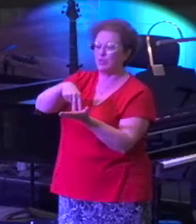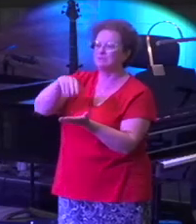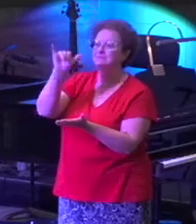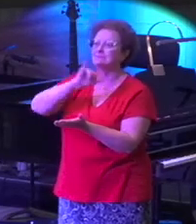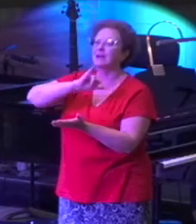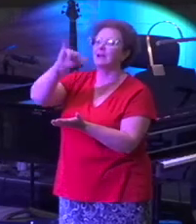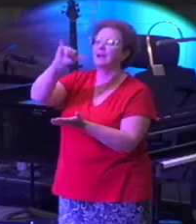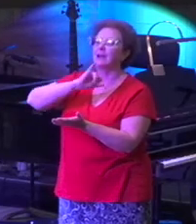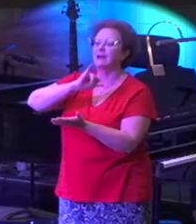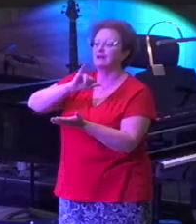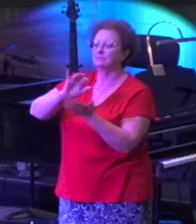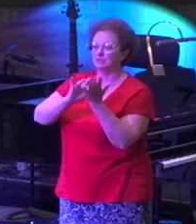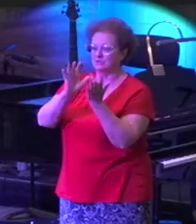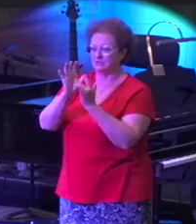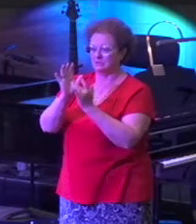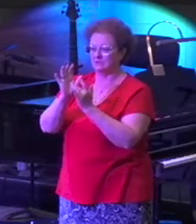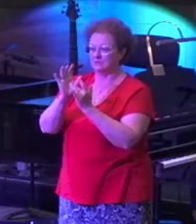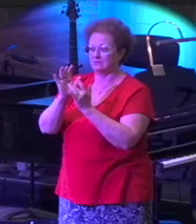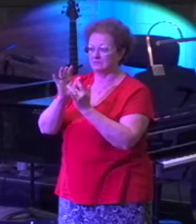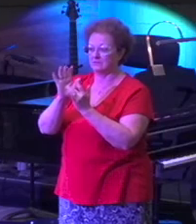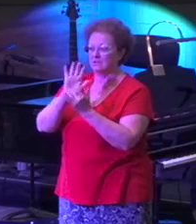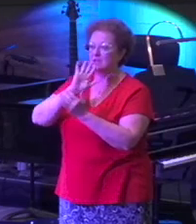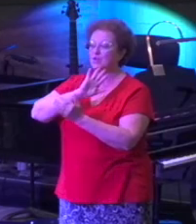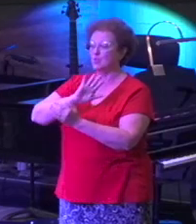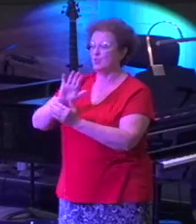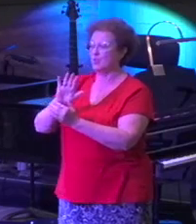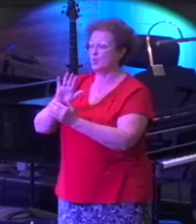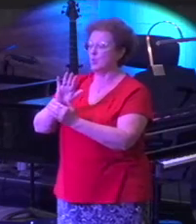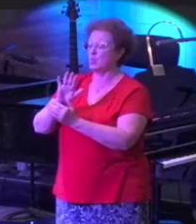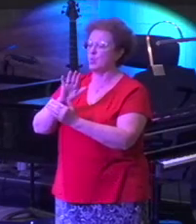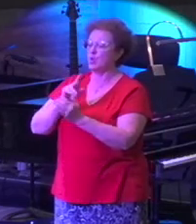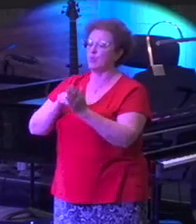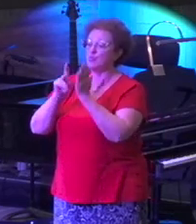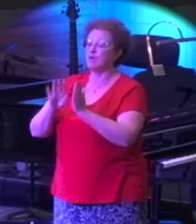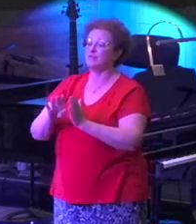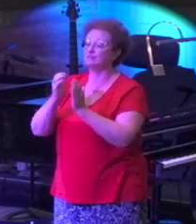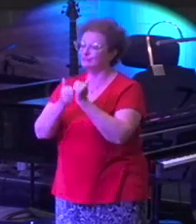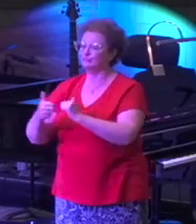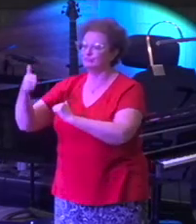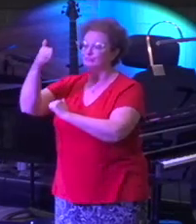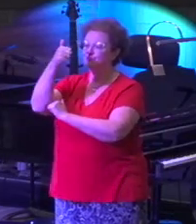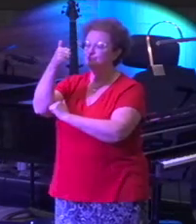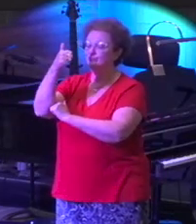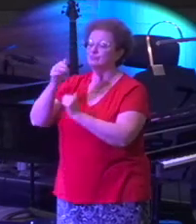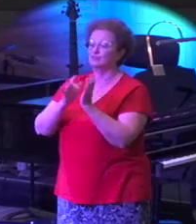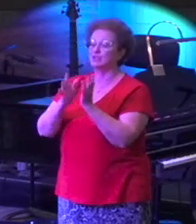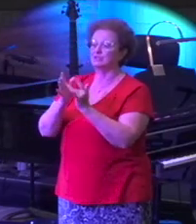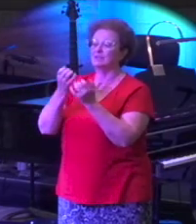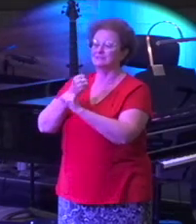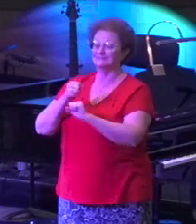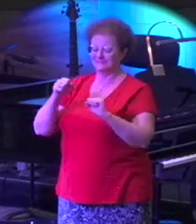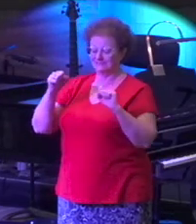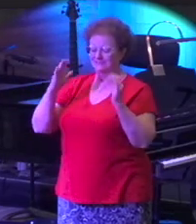his. Jesus is your greater prophet than Jonah. Jesus is your real big fish. He is